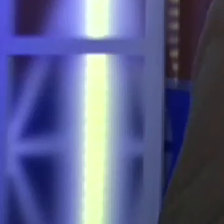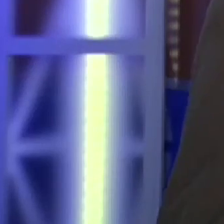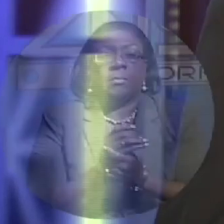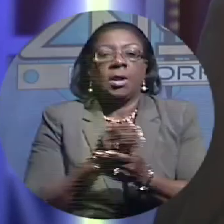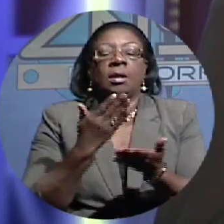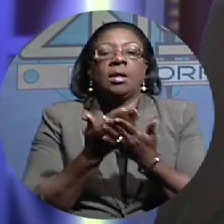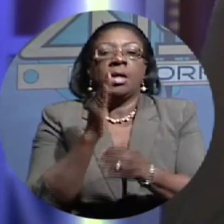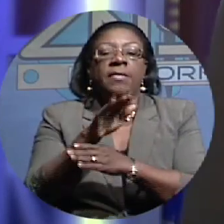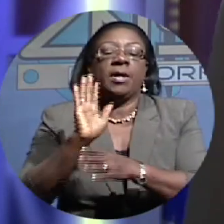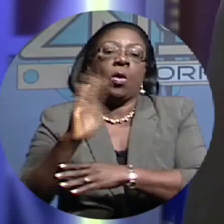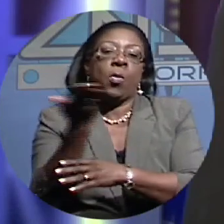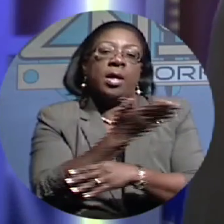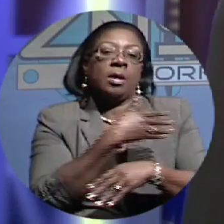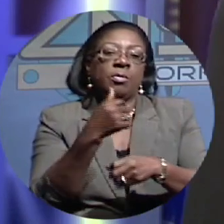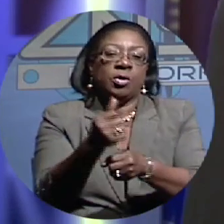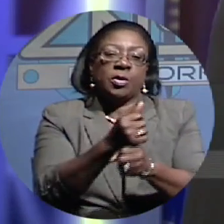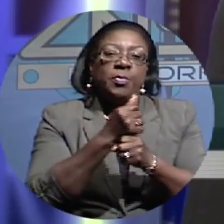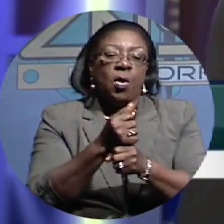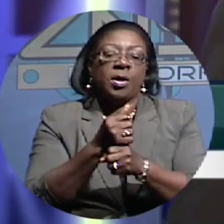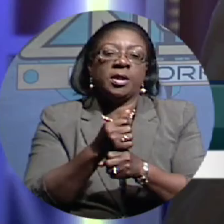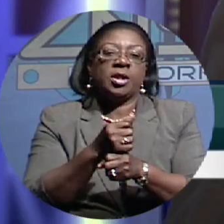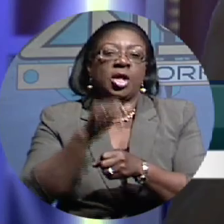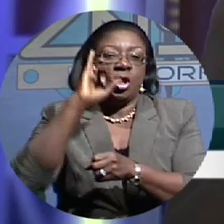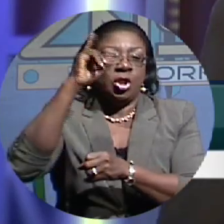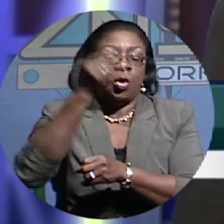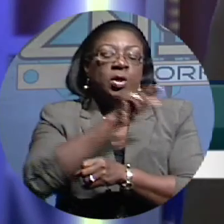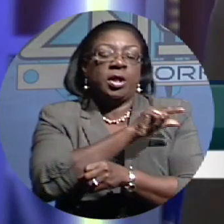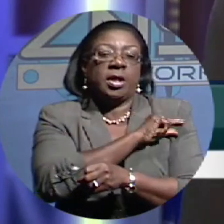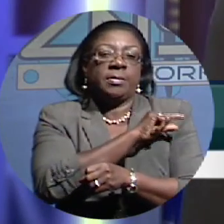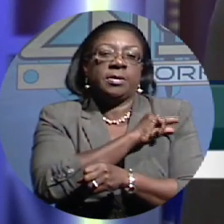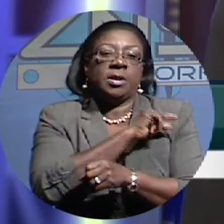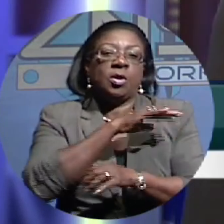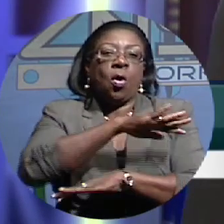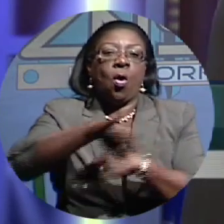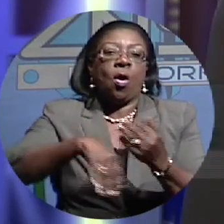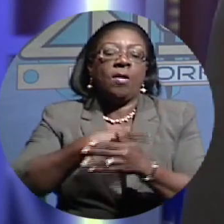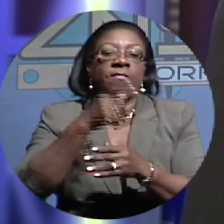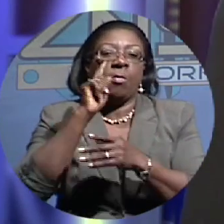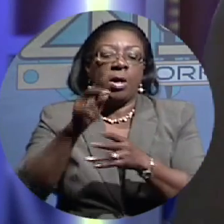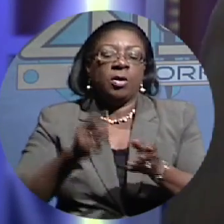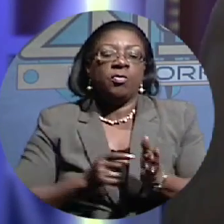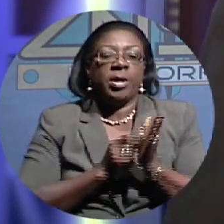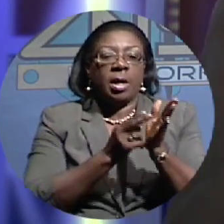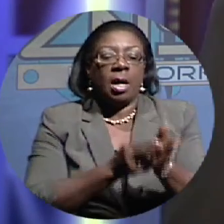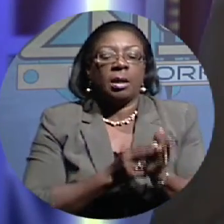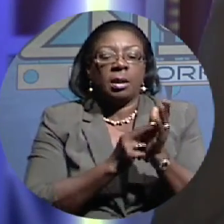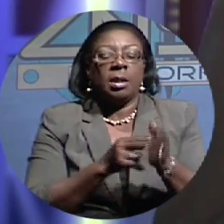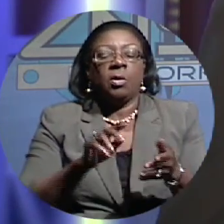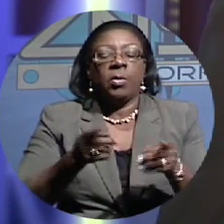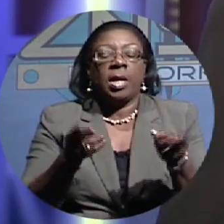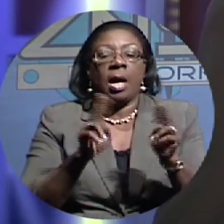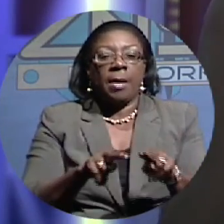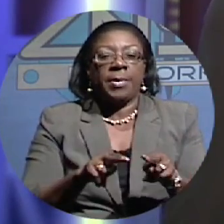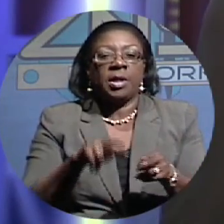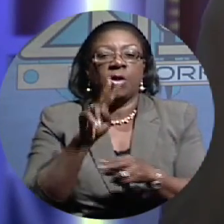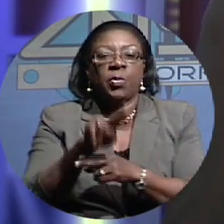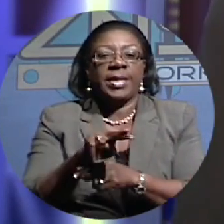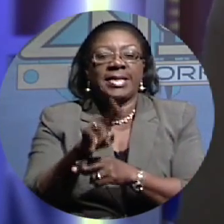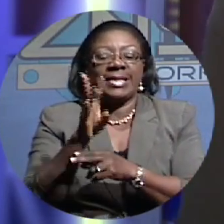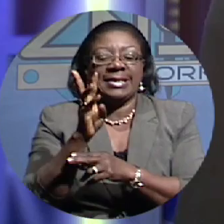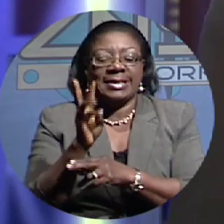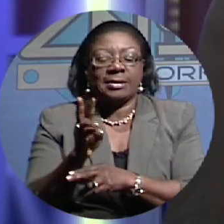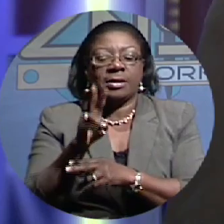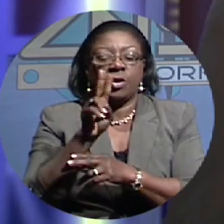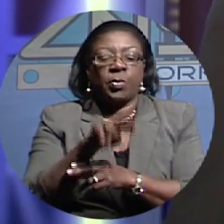Hi, good evening, and welcome to Sports Wednesday. I'm Julian Gibson. The All for One Regatta will take place the 26th and 27th of this month at the Montague